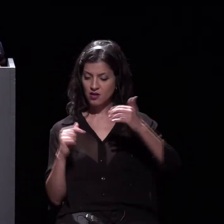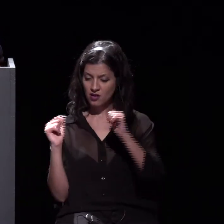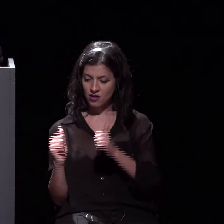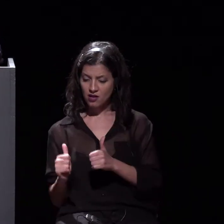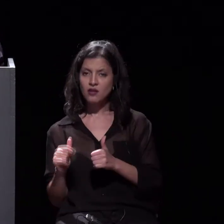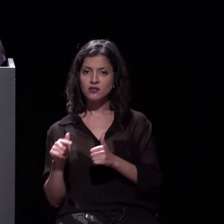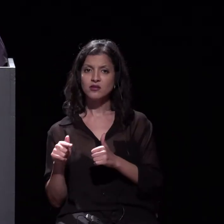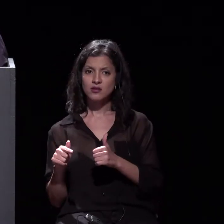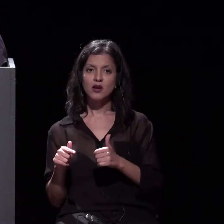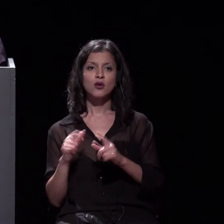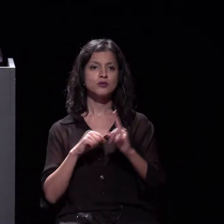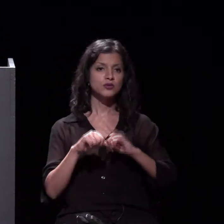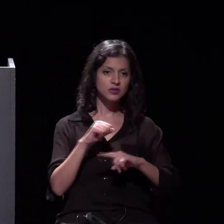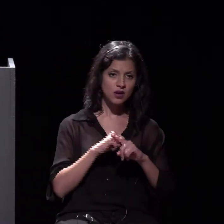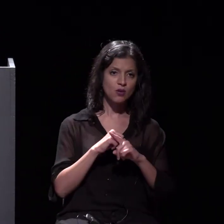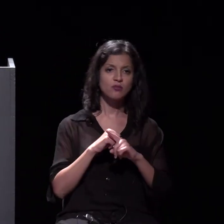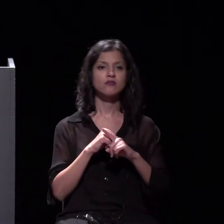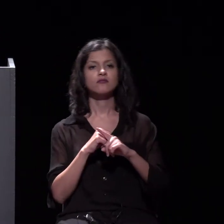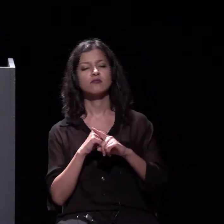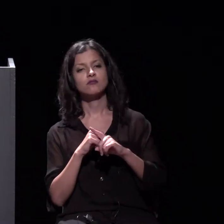I'm quoting here literally as well.